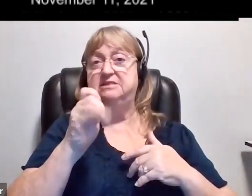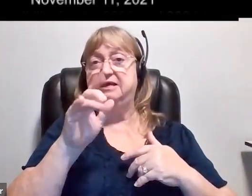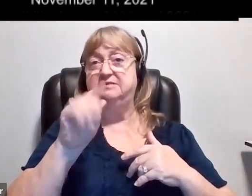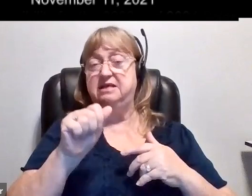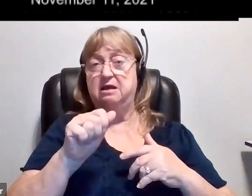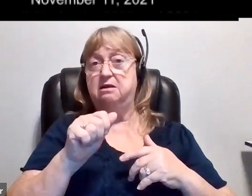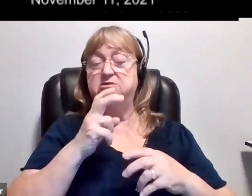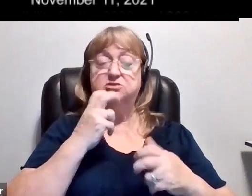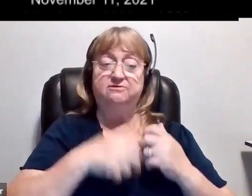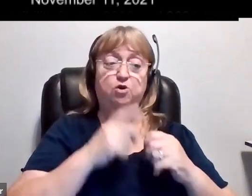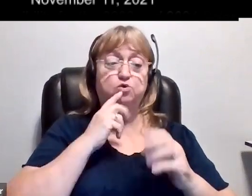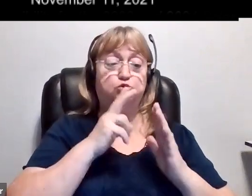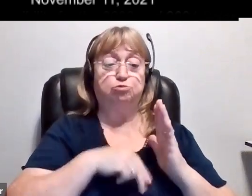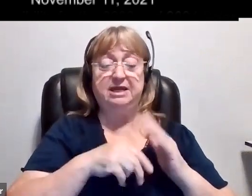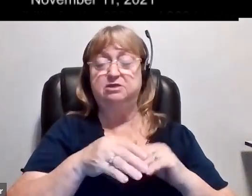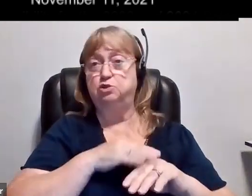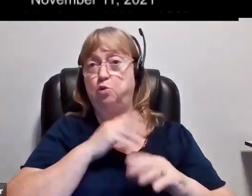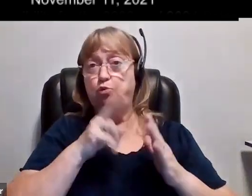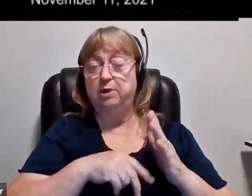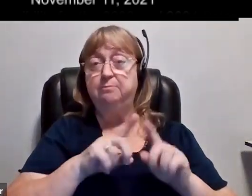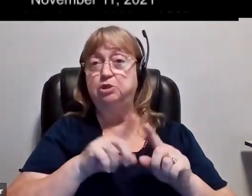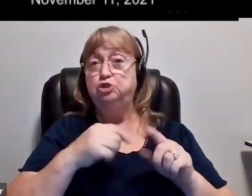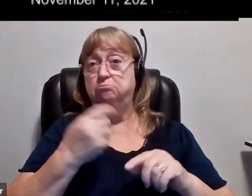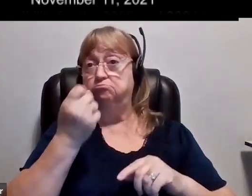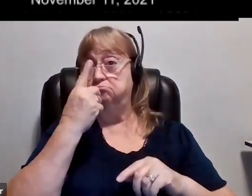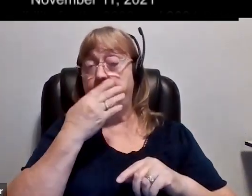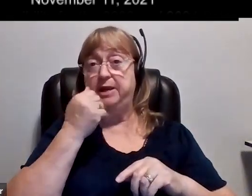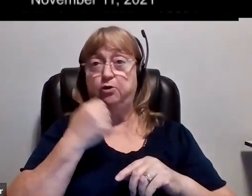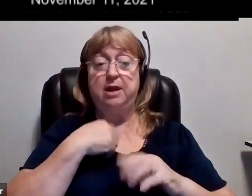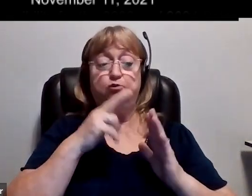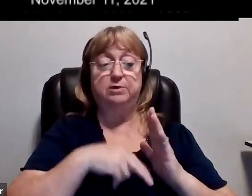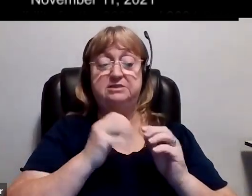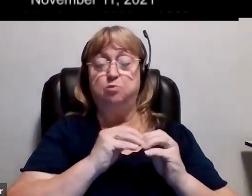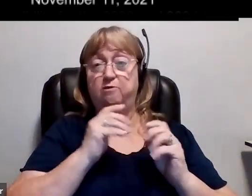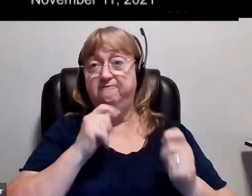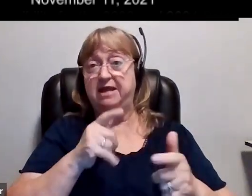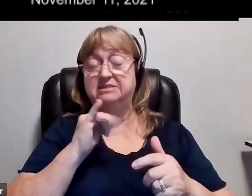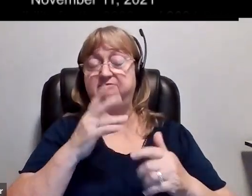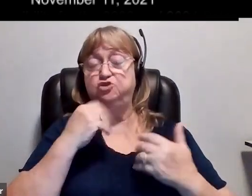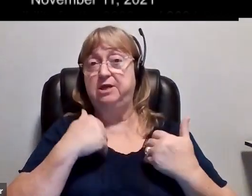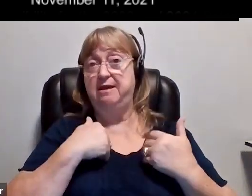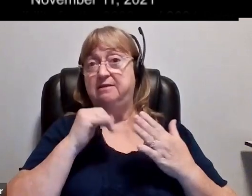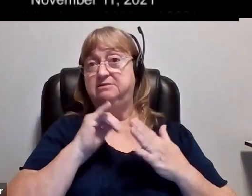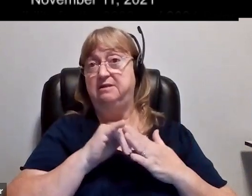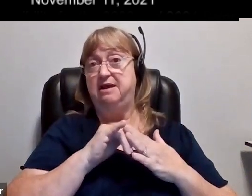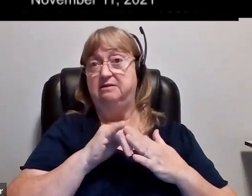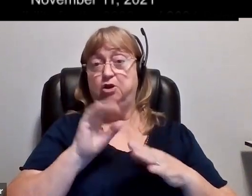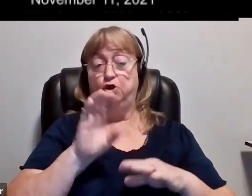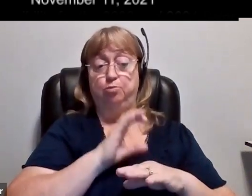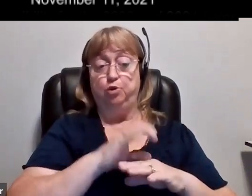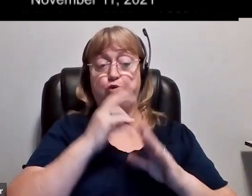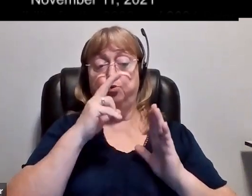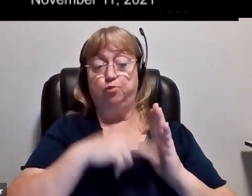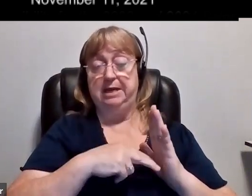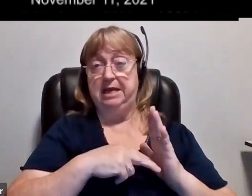read, but she can comprehend a lot better and read a lot faster if she has the computer read aloud